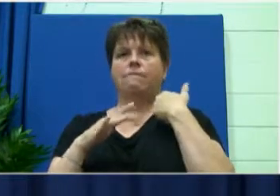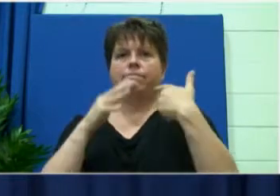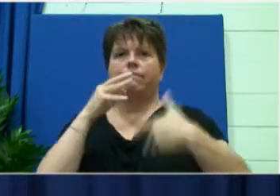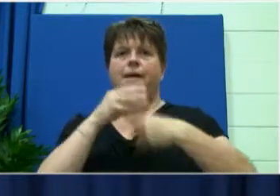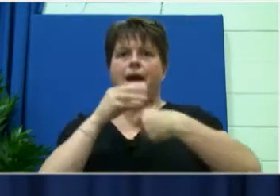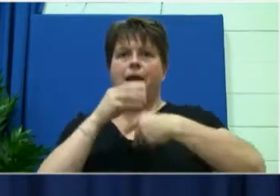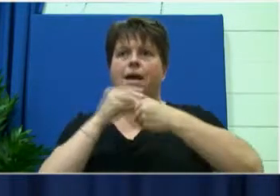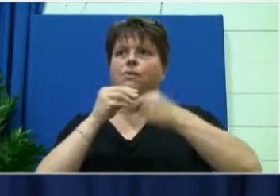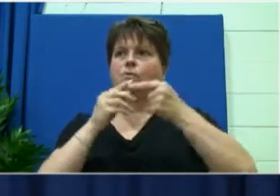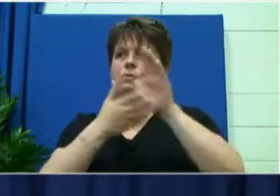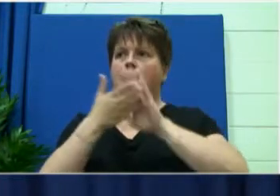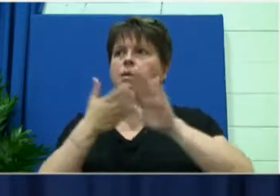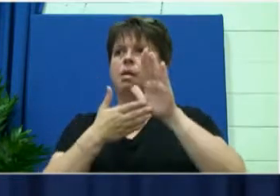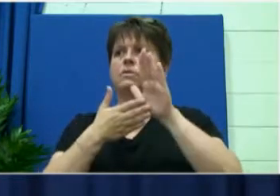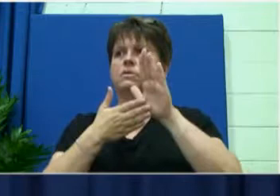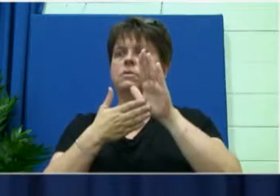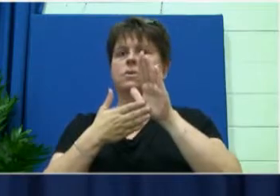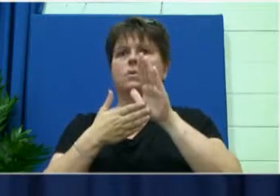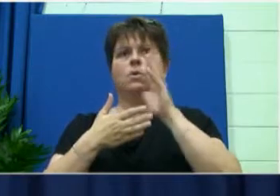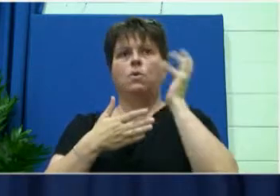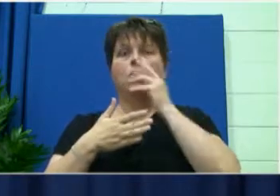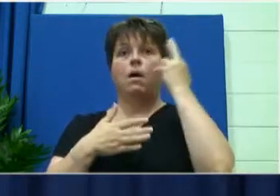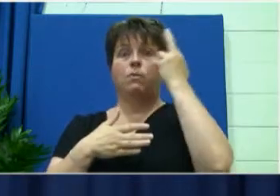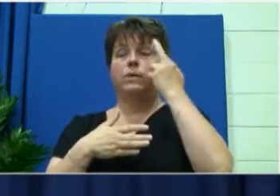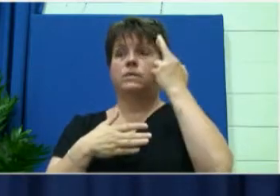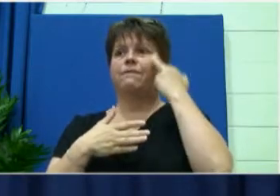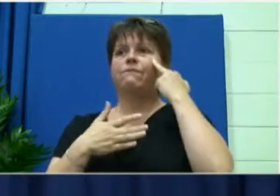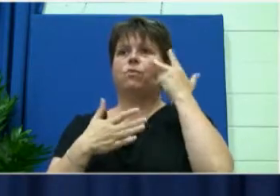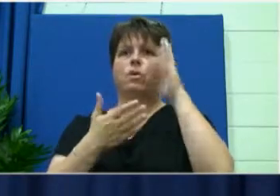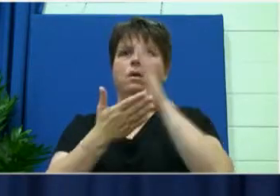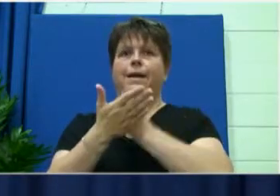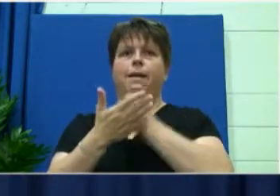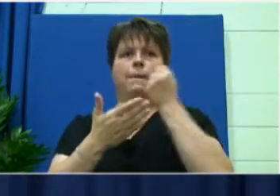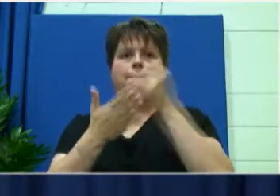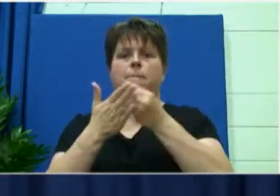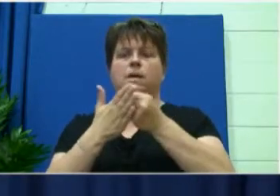added to the college has been for the purpose of scholarships.